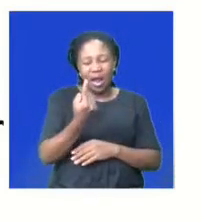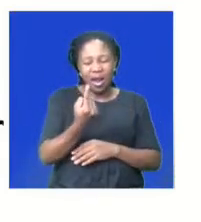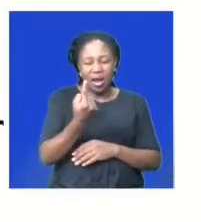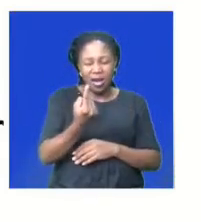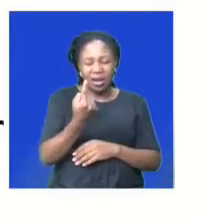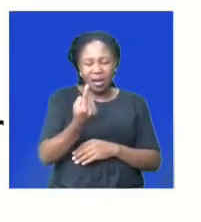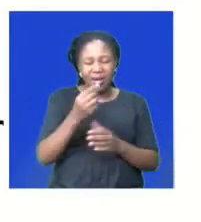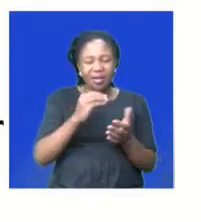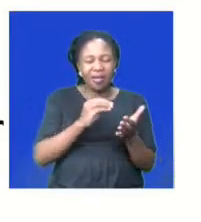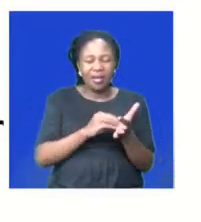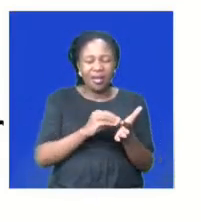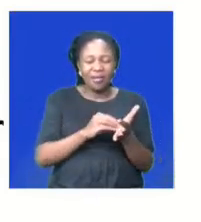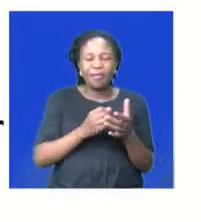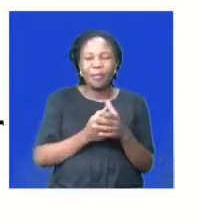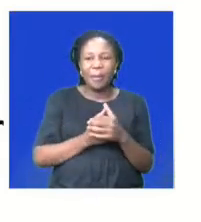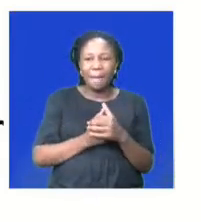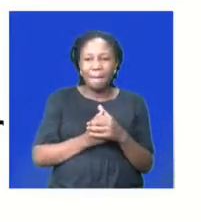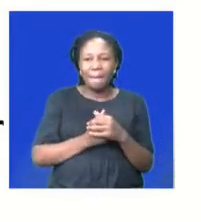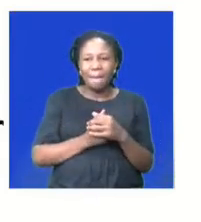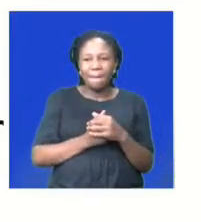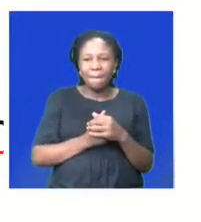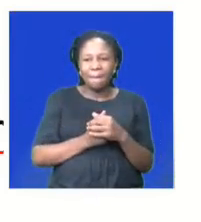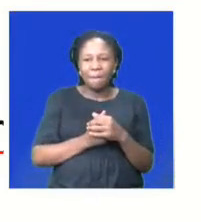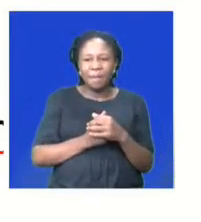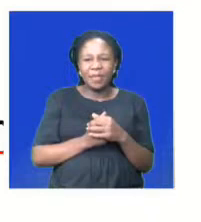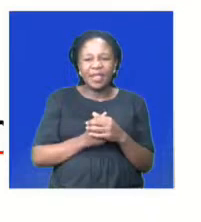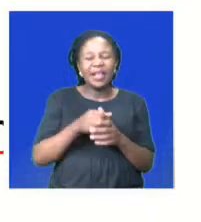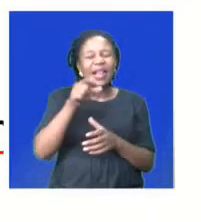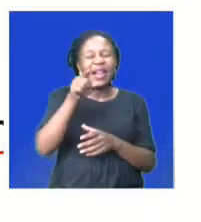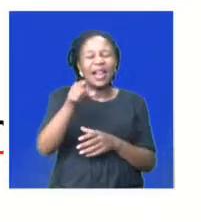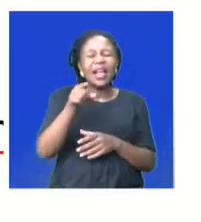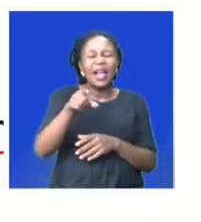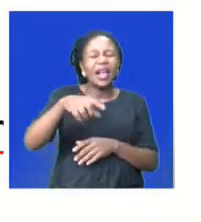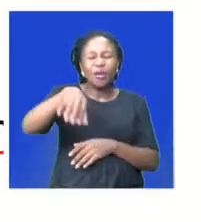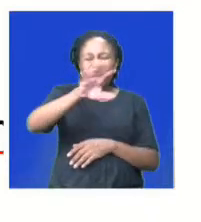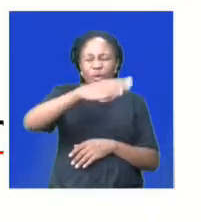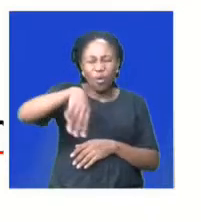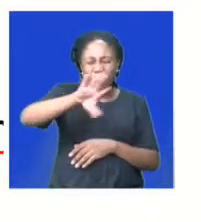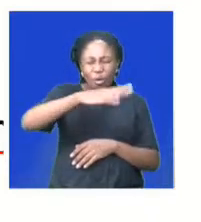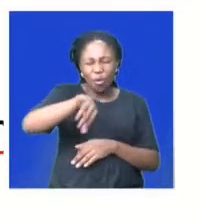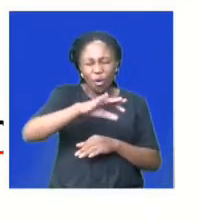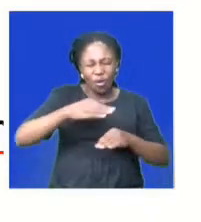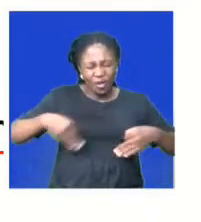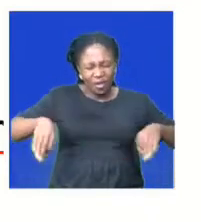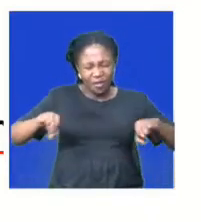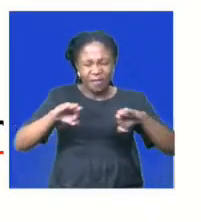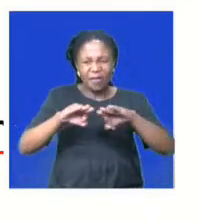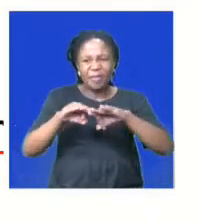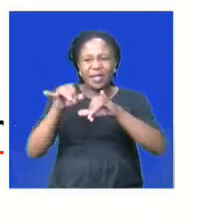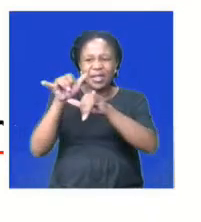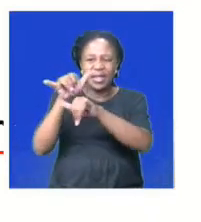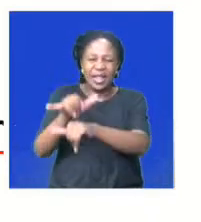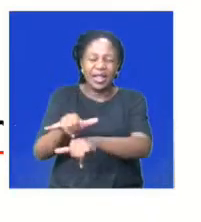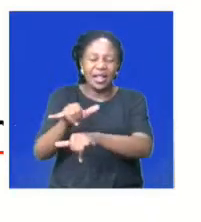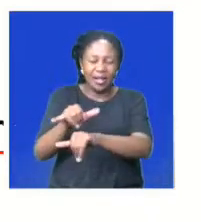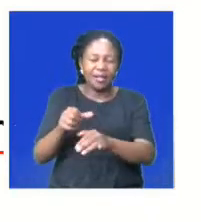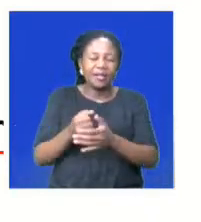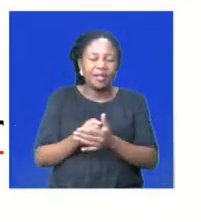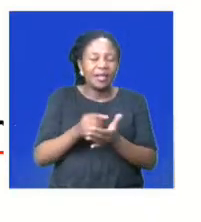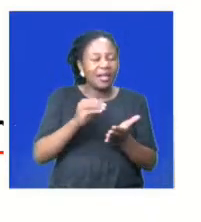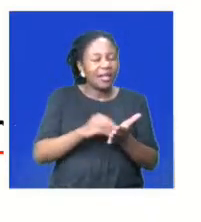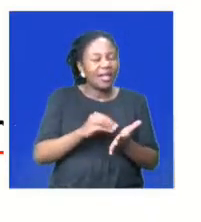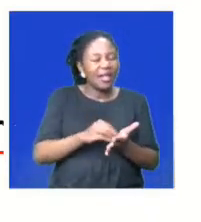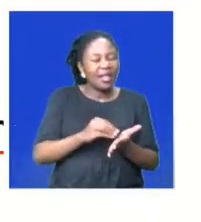one big house where the whole family lives. We see one big